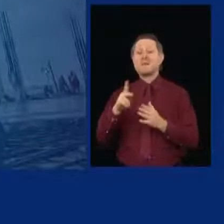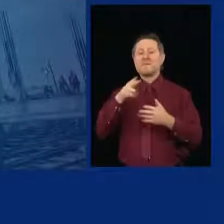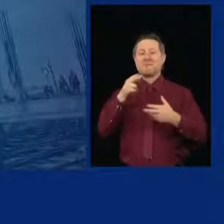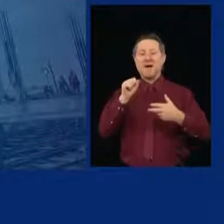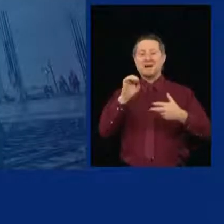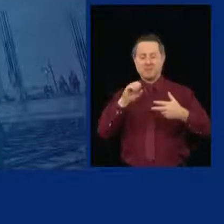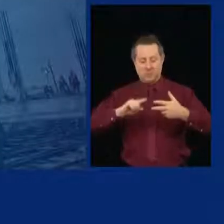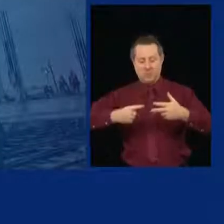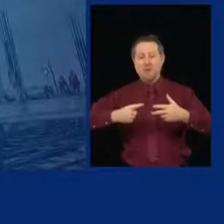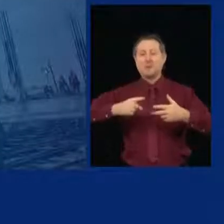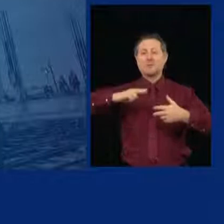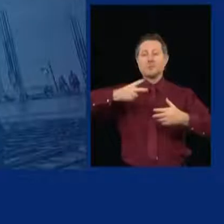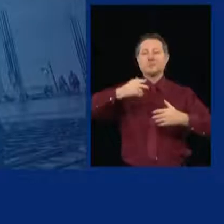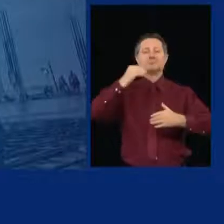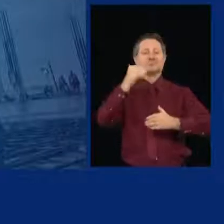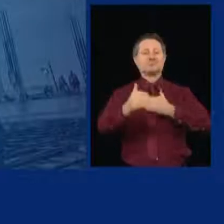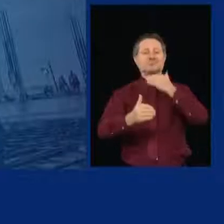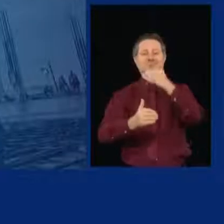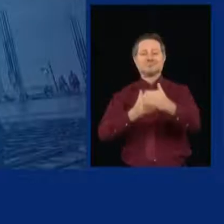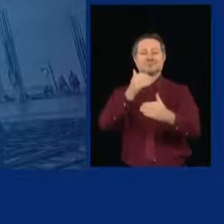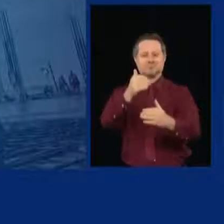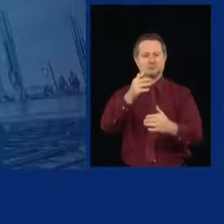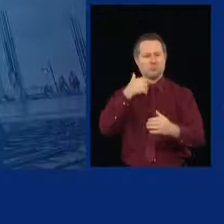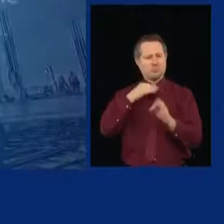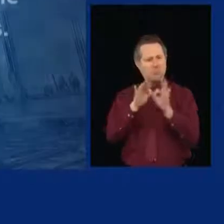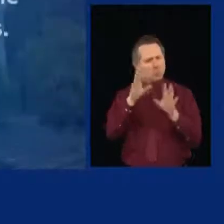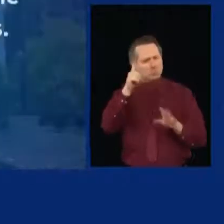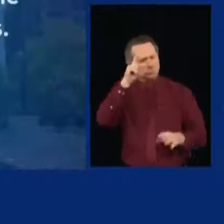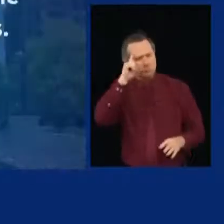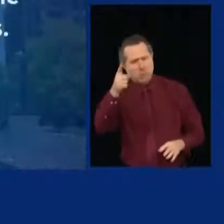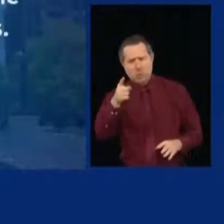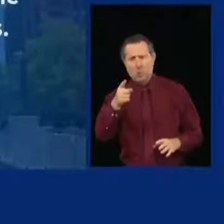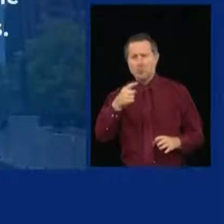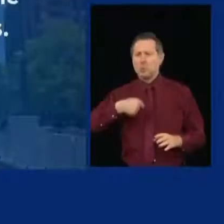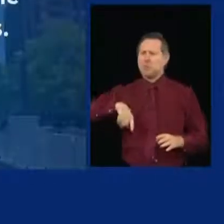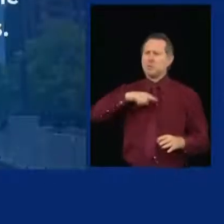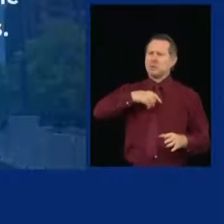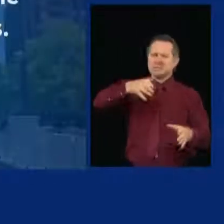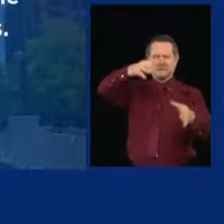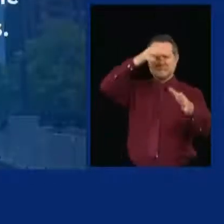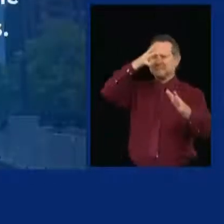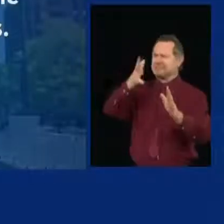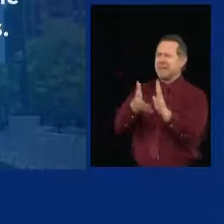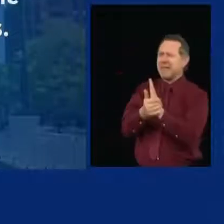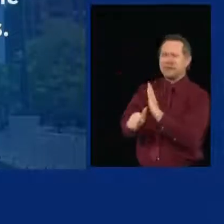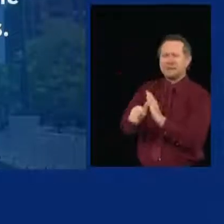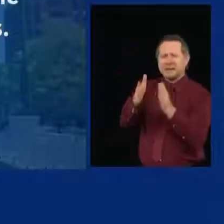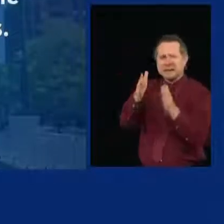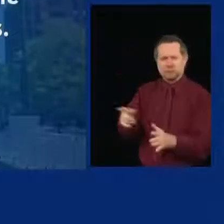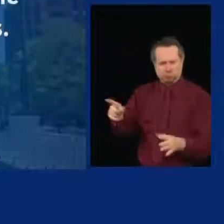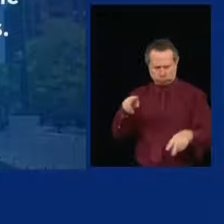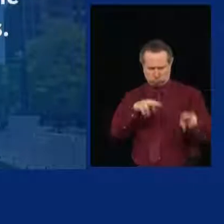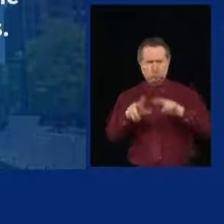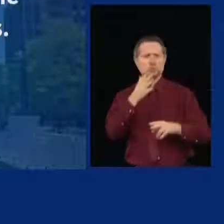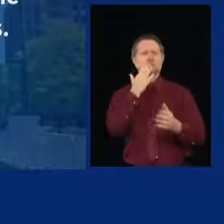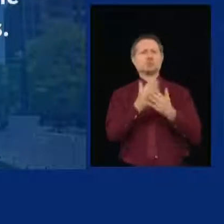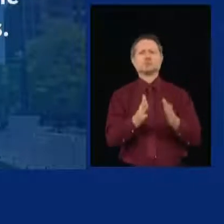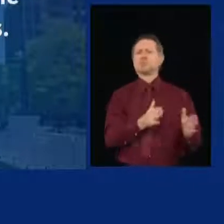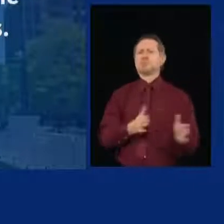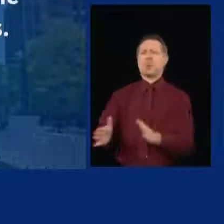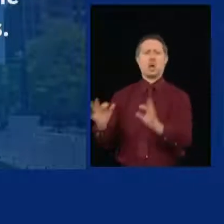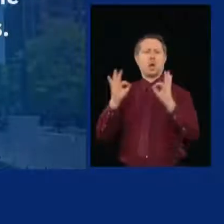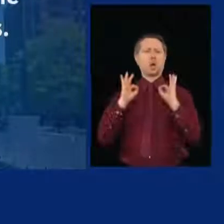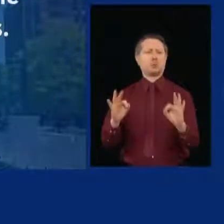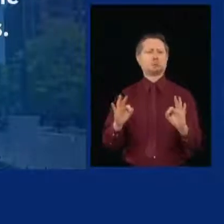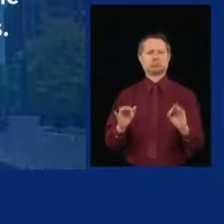been reviewed by great experts in the field, and we feel very good about that. We're getting a